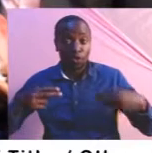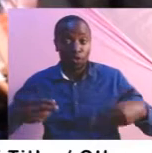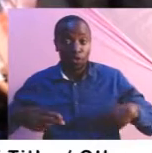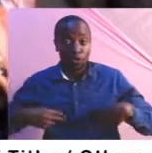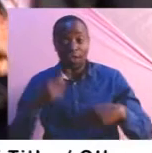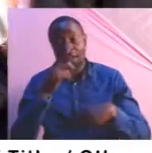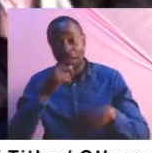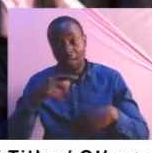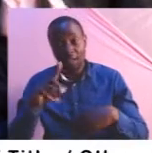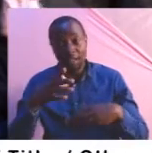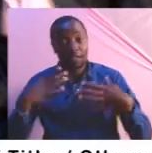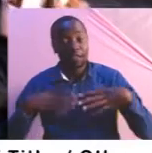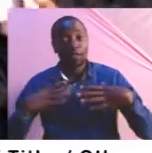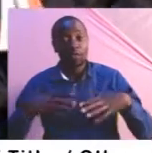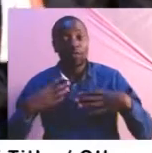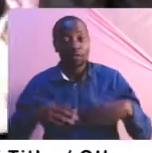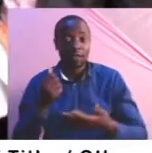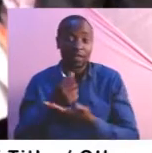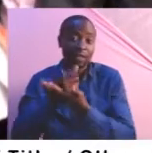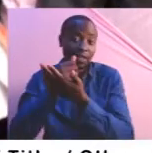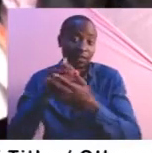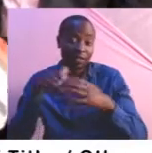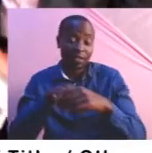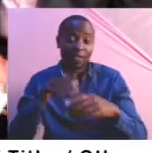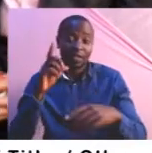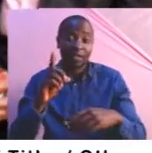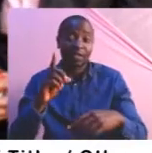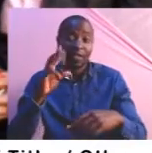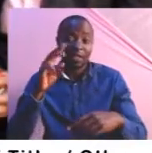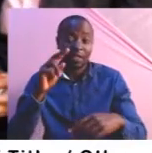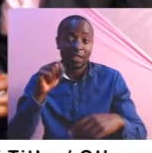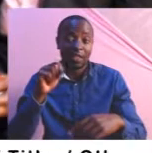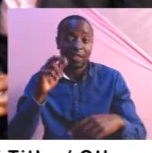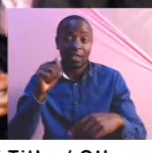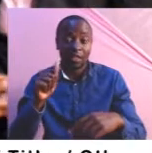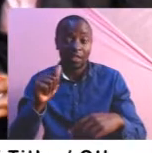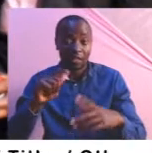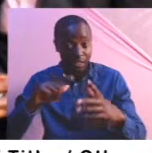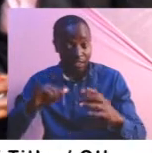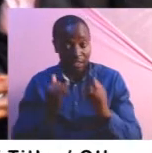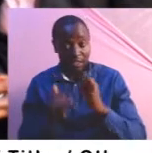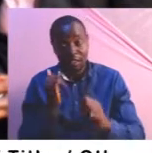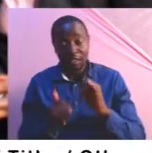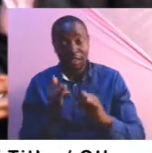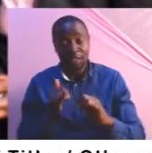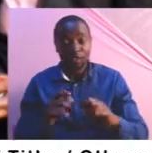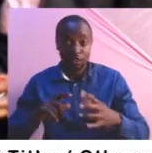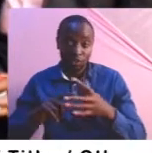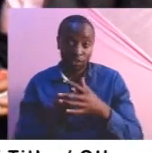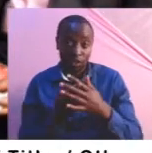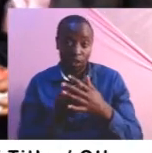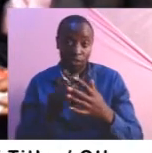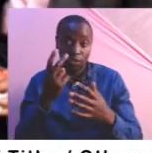And we say these people can't help it. It's within their DNA. DNA didn't start just with the 20th century. DNA